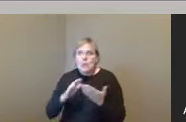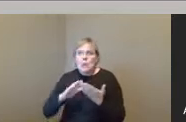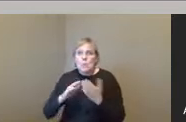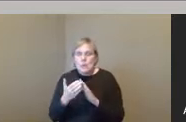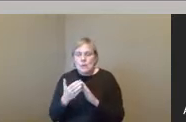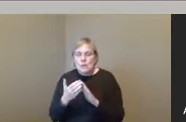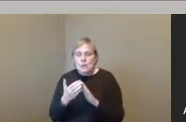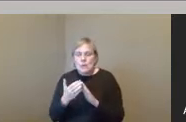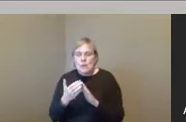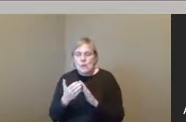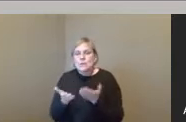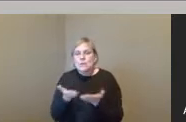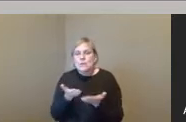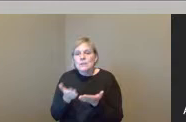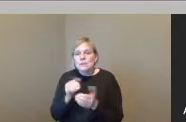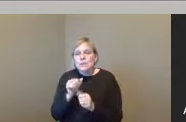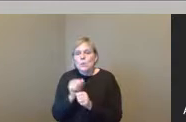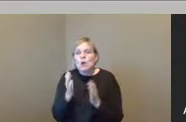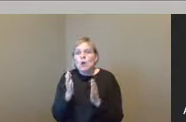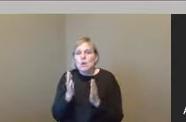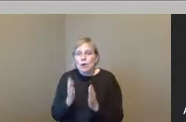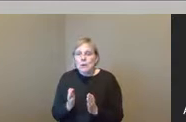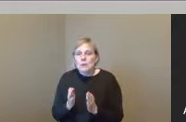community service worker of